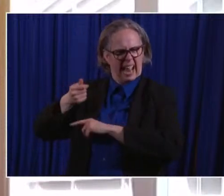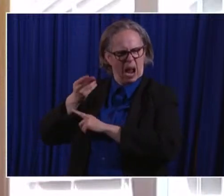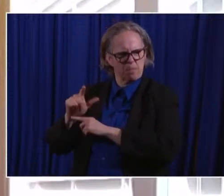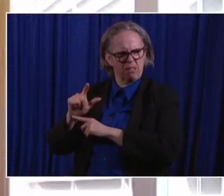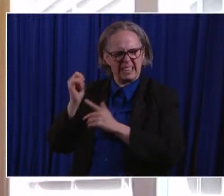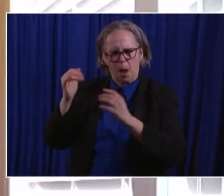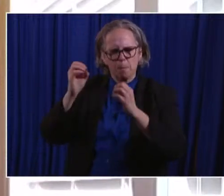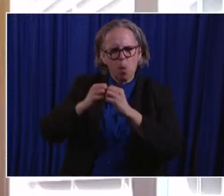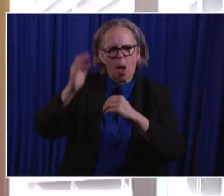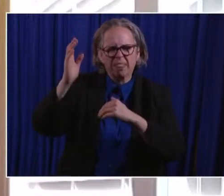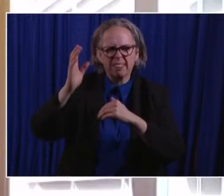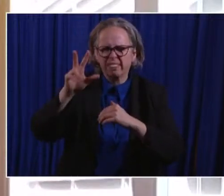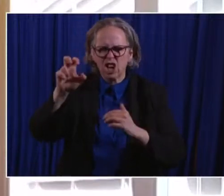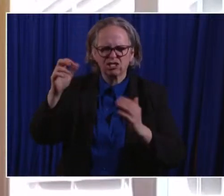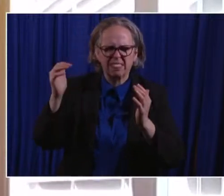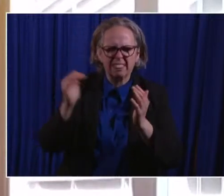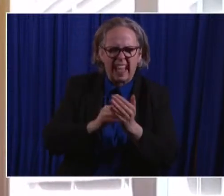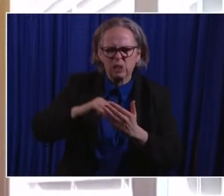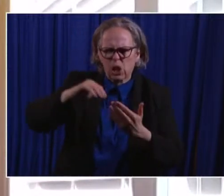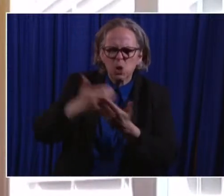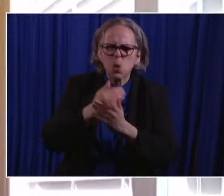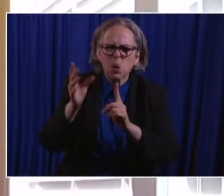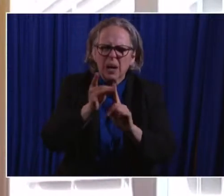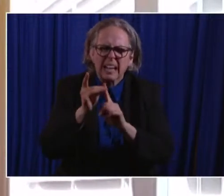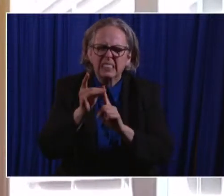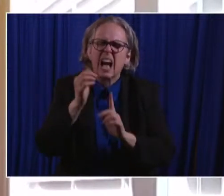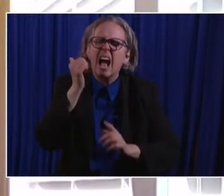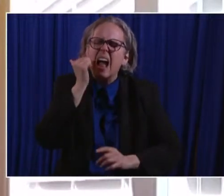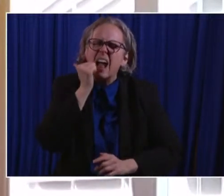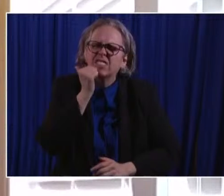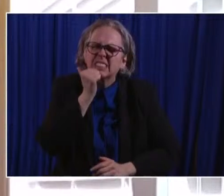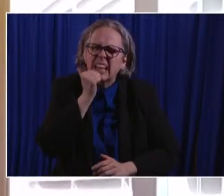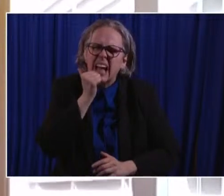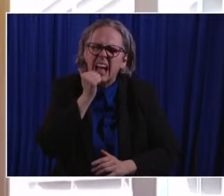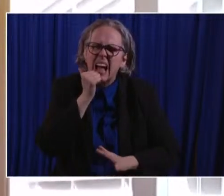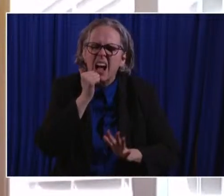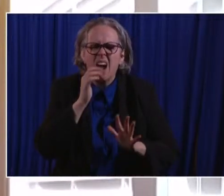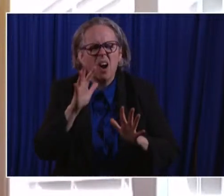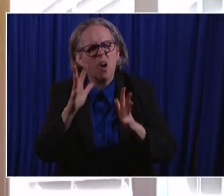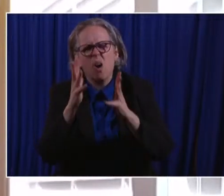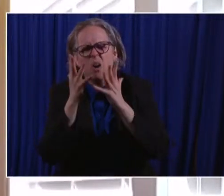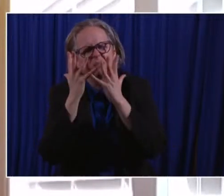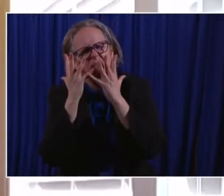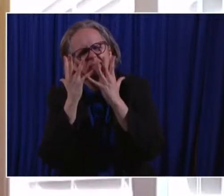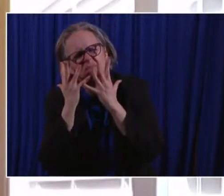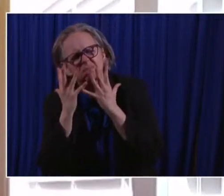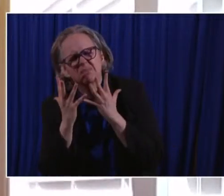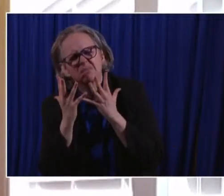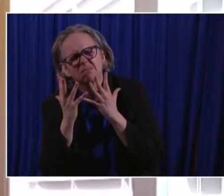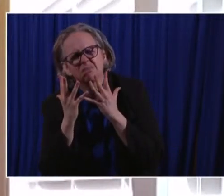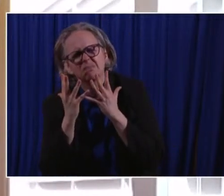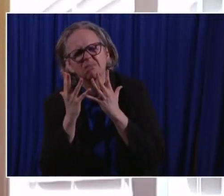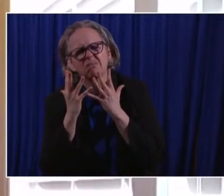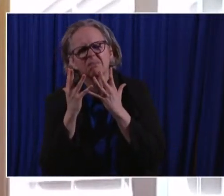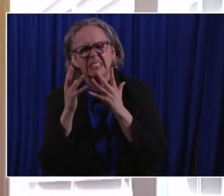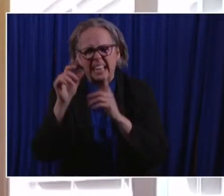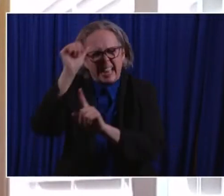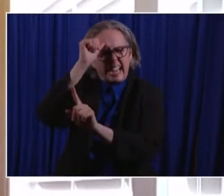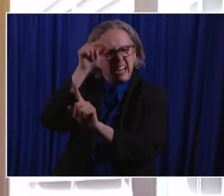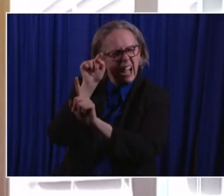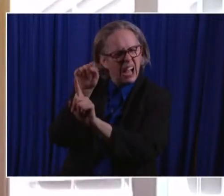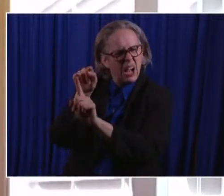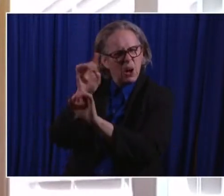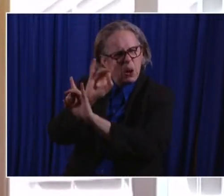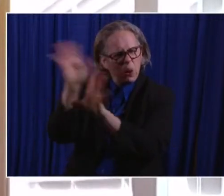now. So simply stated, research and facts on the ground are telling us that vaccination is